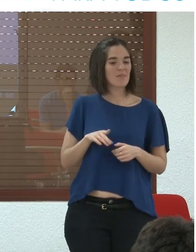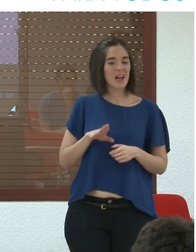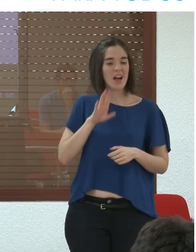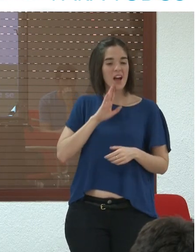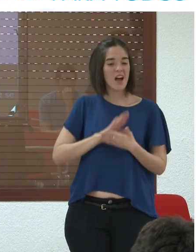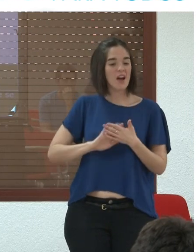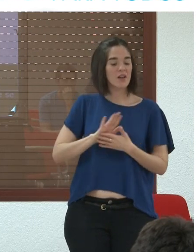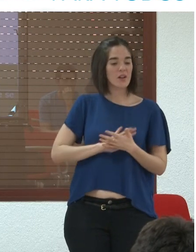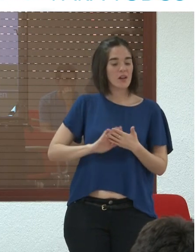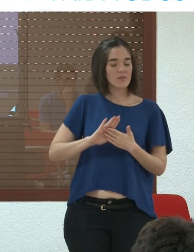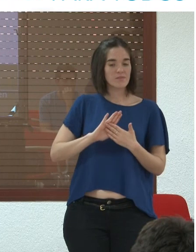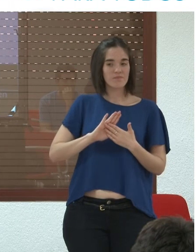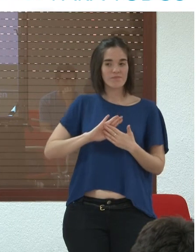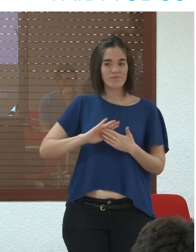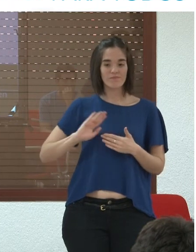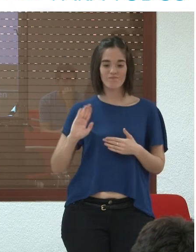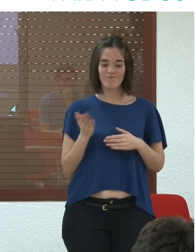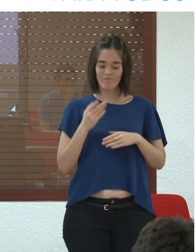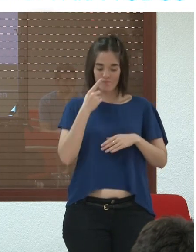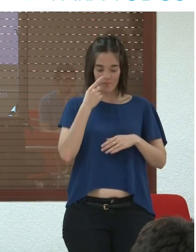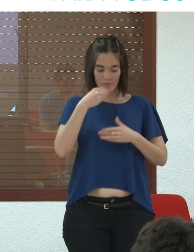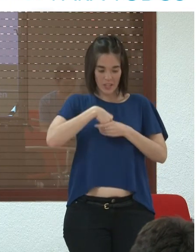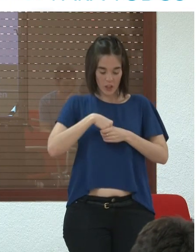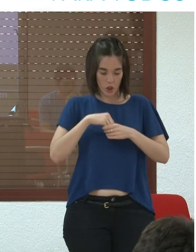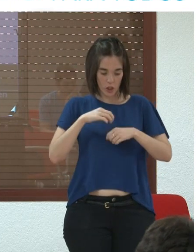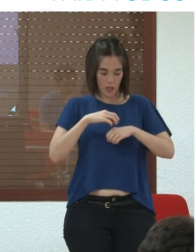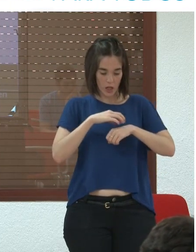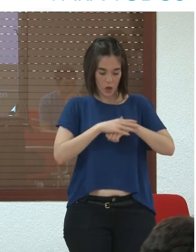regards to what you were talking about,